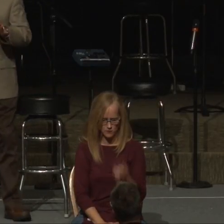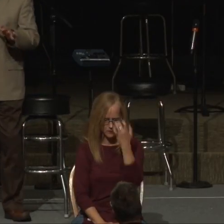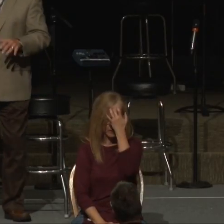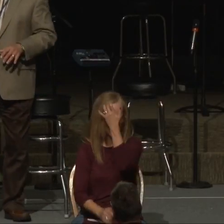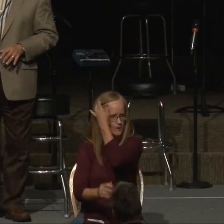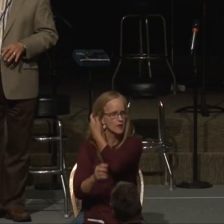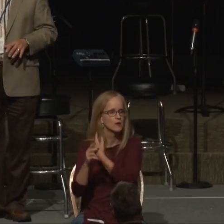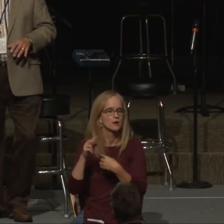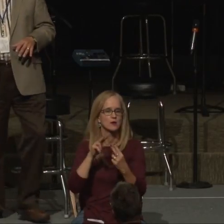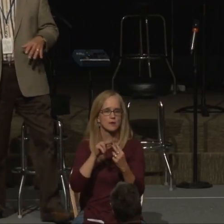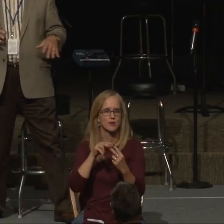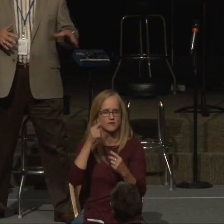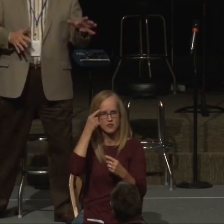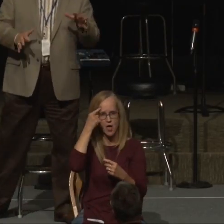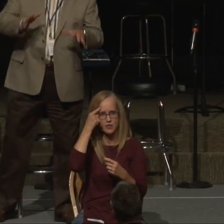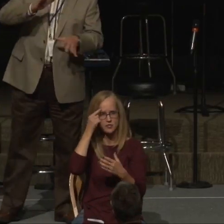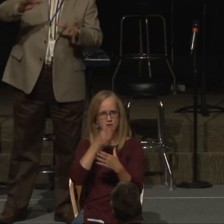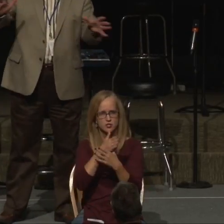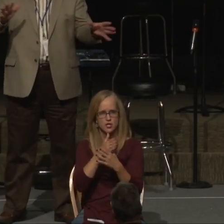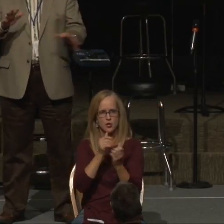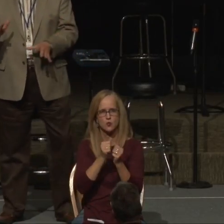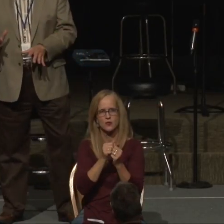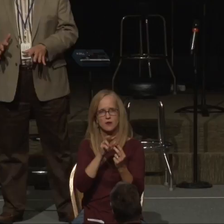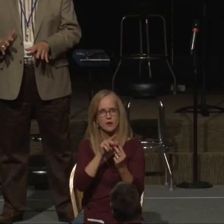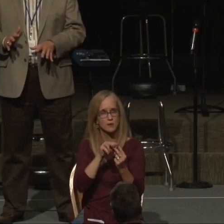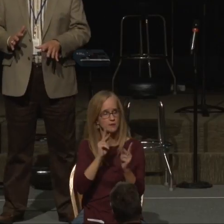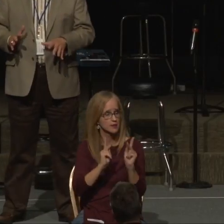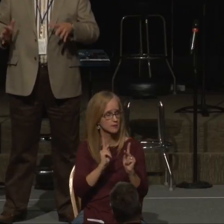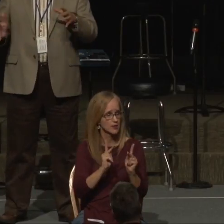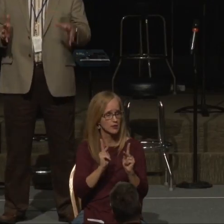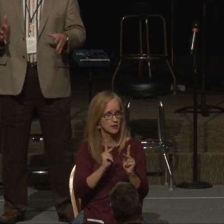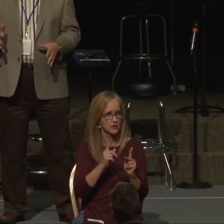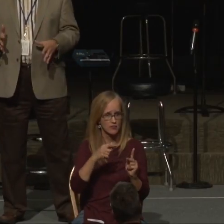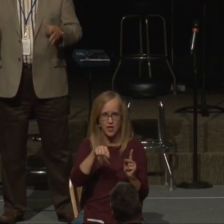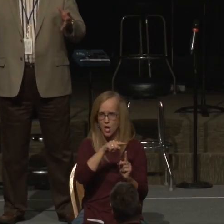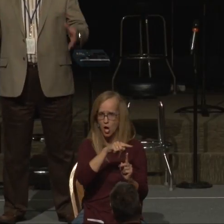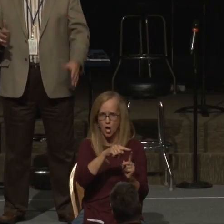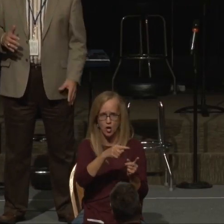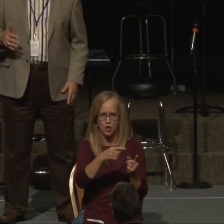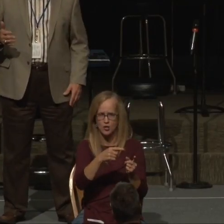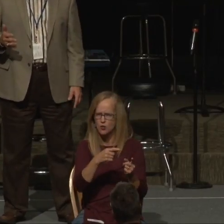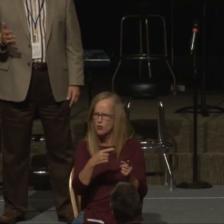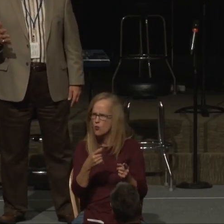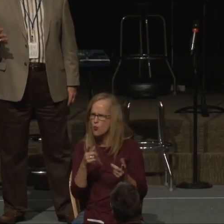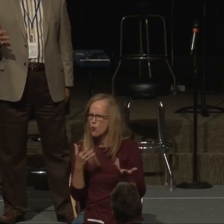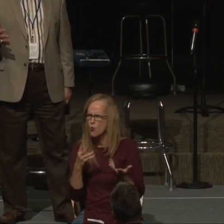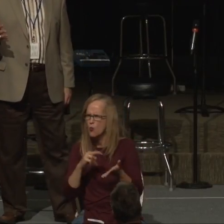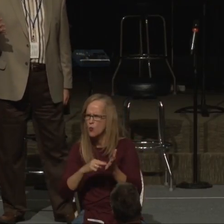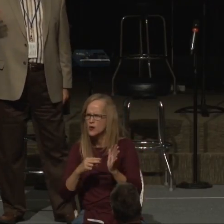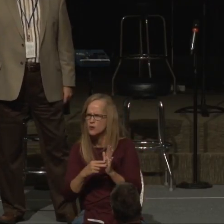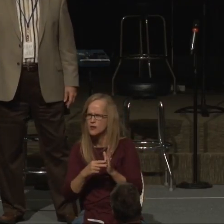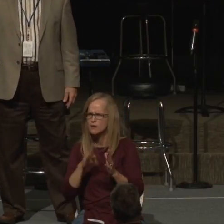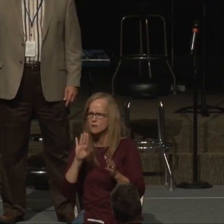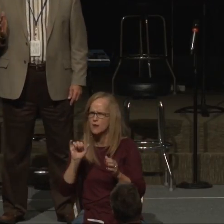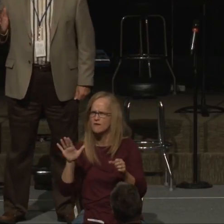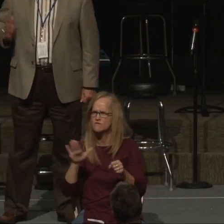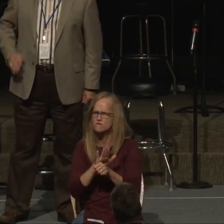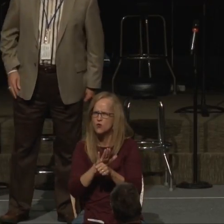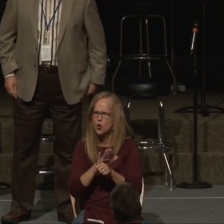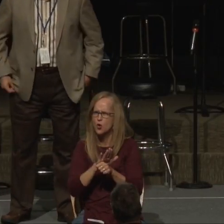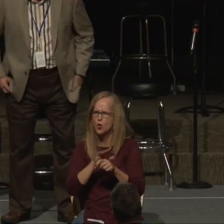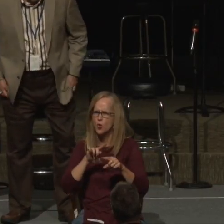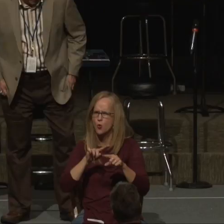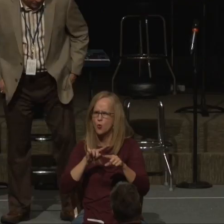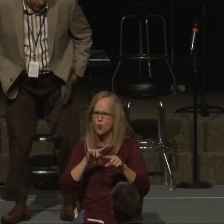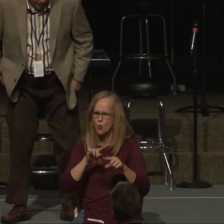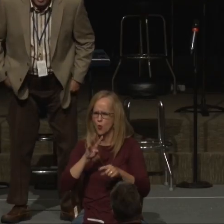A couple of thoughts. I've shared this with a couple of people, and they all come back. First question is, what do you mean by full-weighted? Okay,